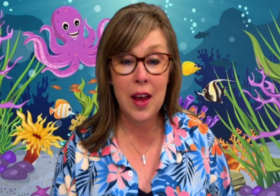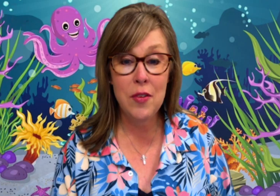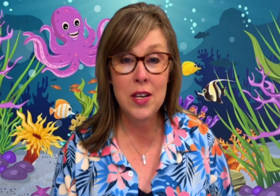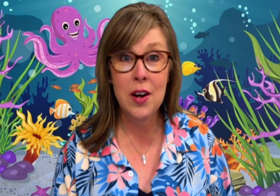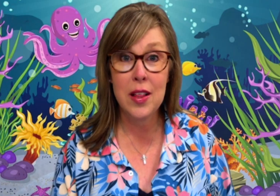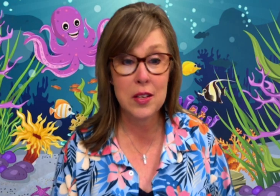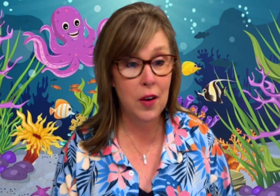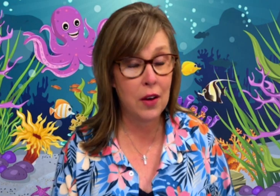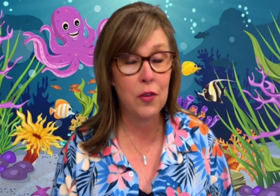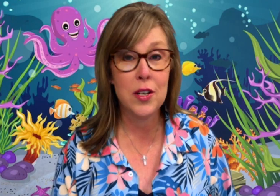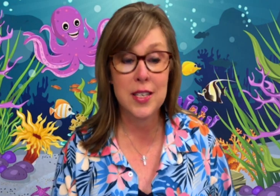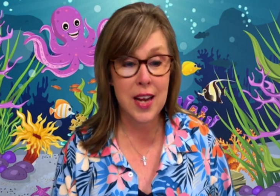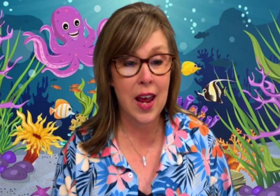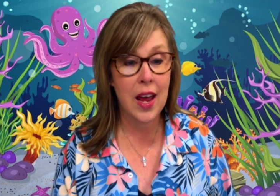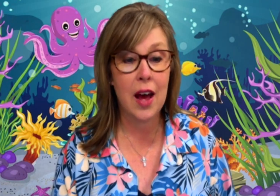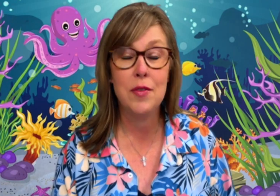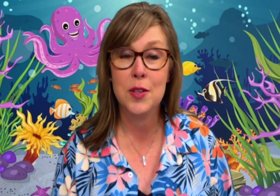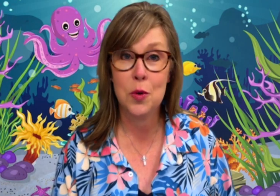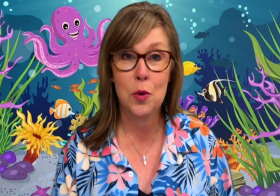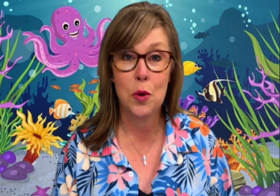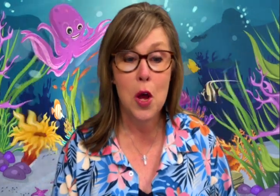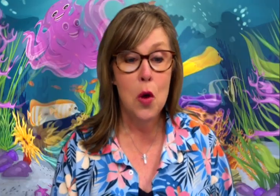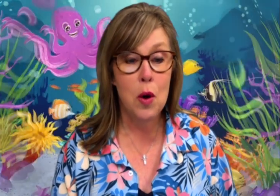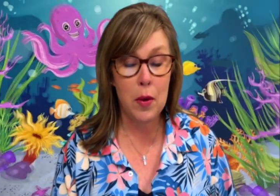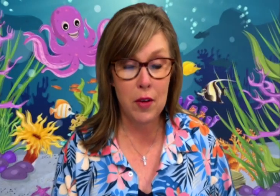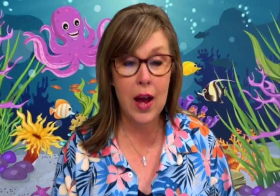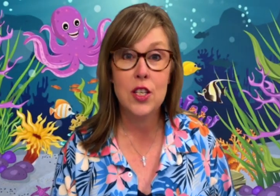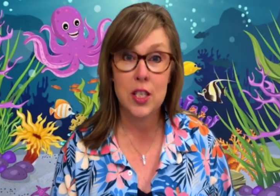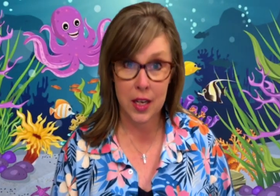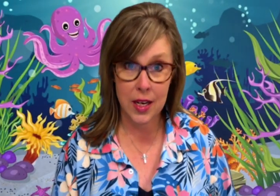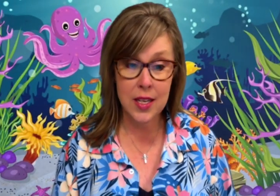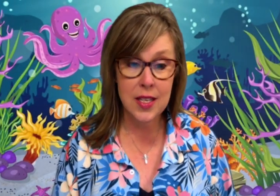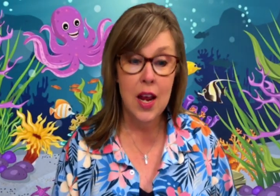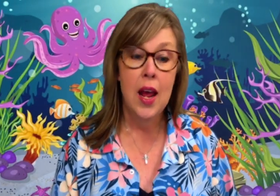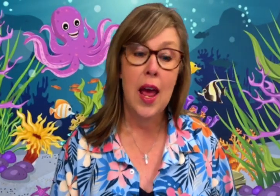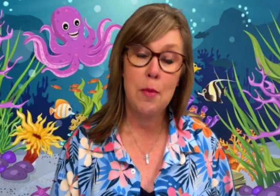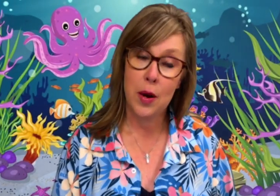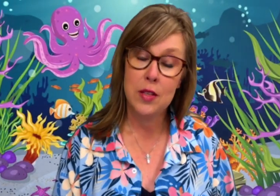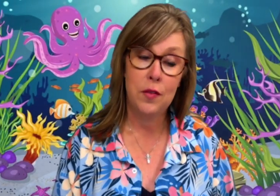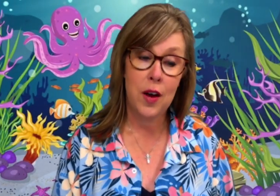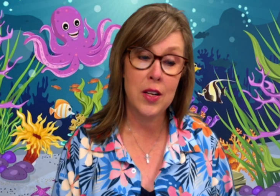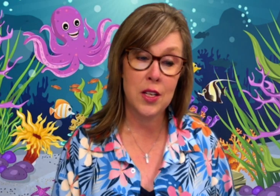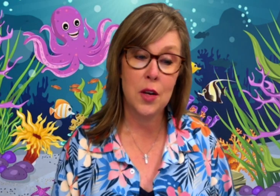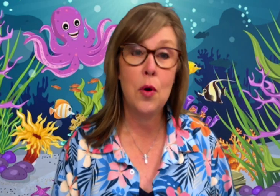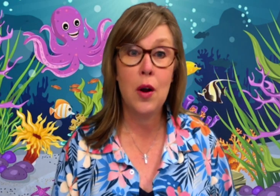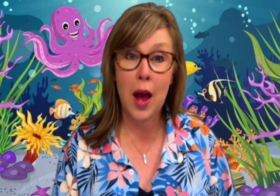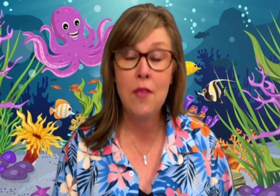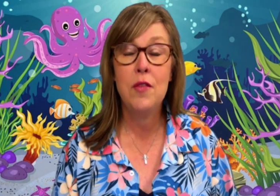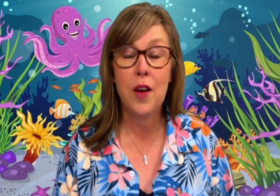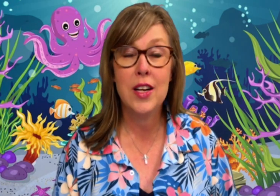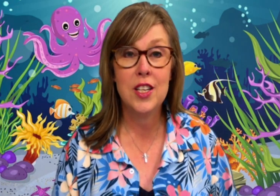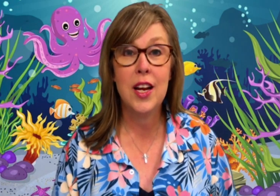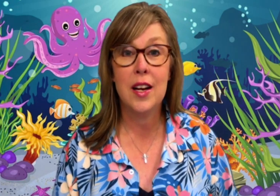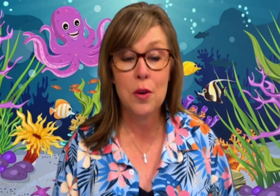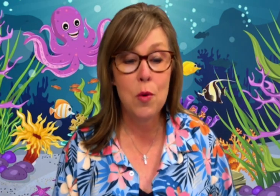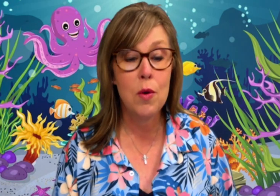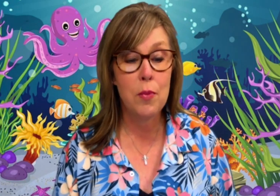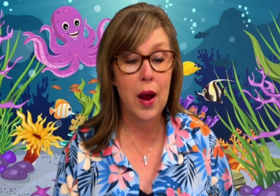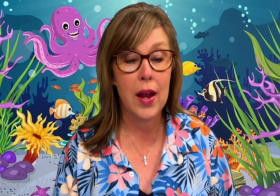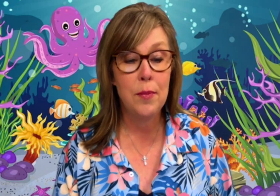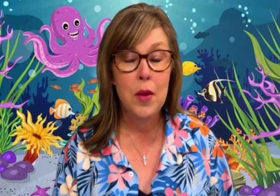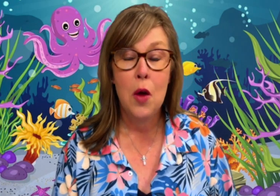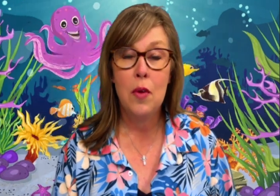in the Buckley cafeteria this very first day of school. Well, we've got cheese and pretzel fondue, or oven fried chicken